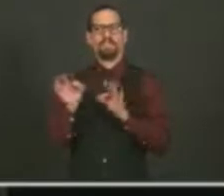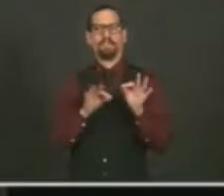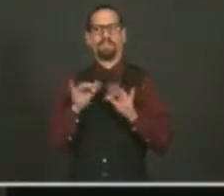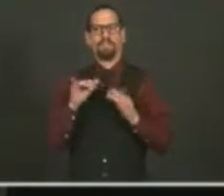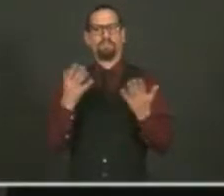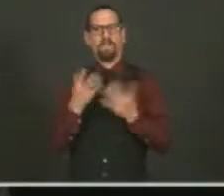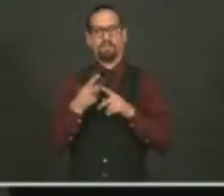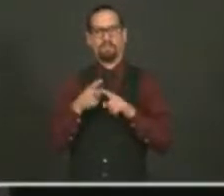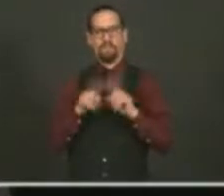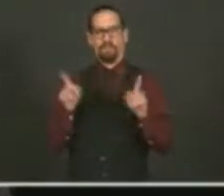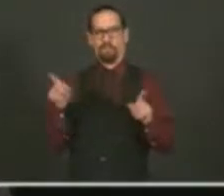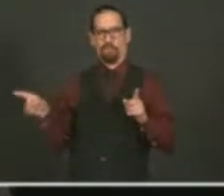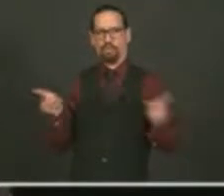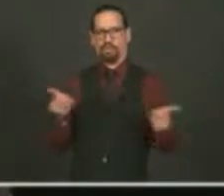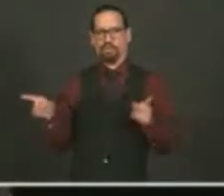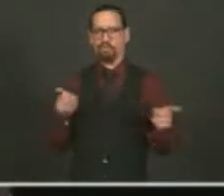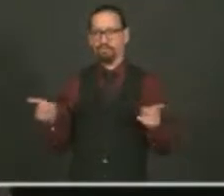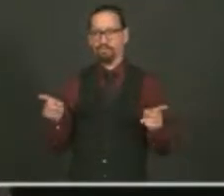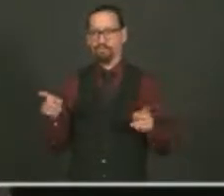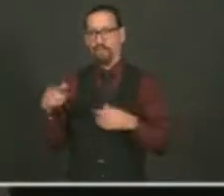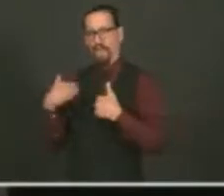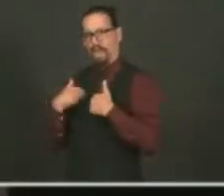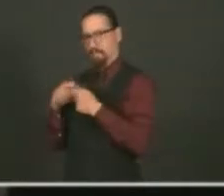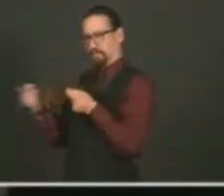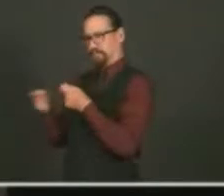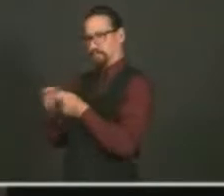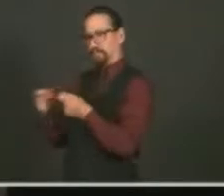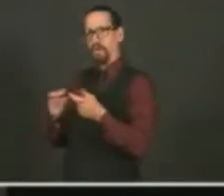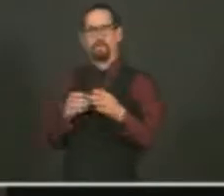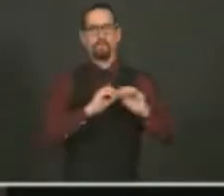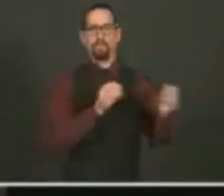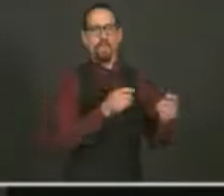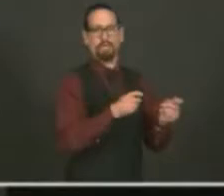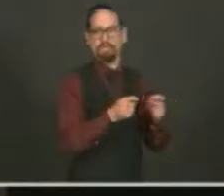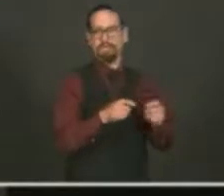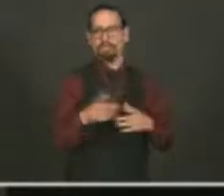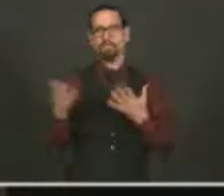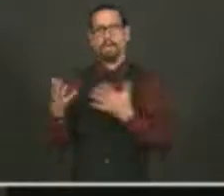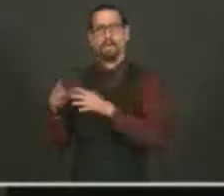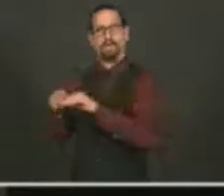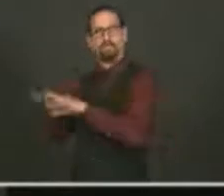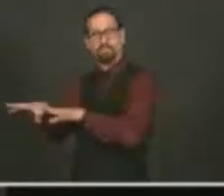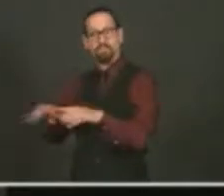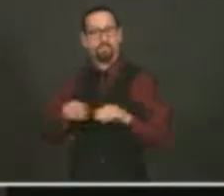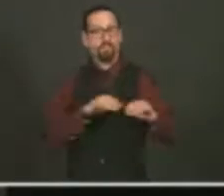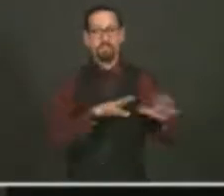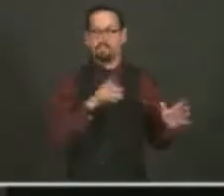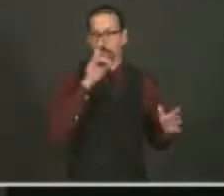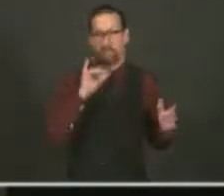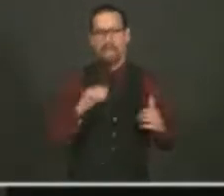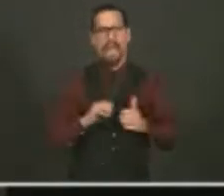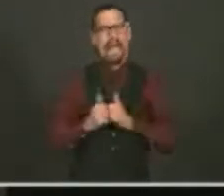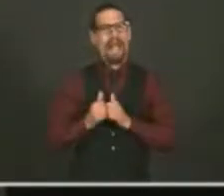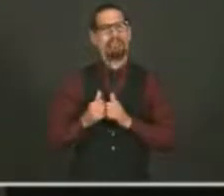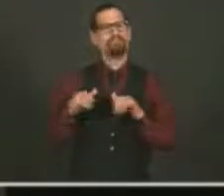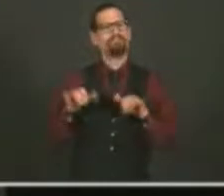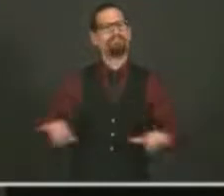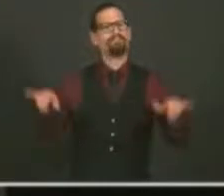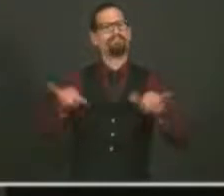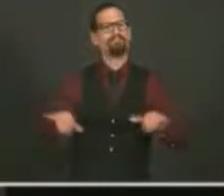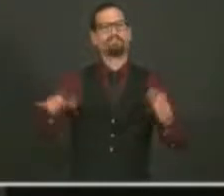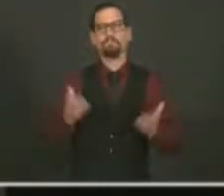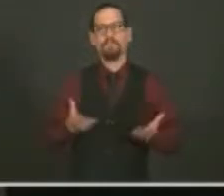to what happens in terms of prevalence. And so that's all driven by the prevalence. How common is the infection in